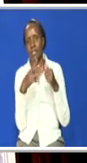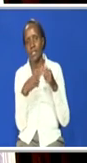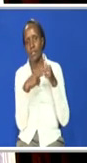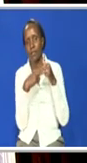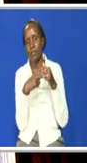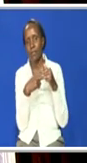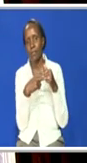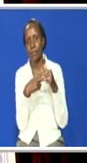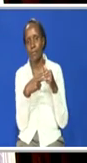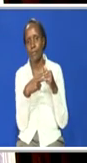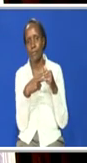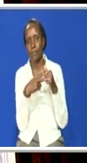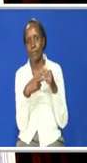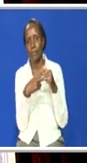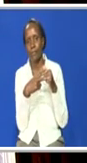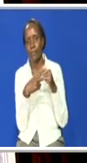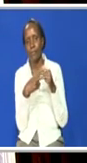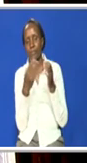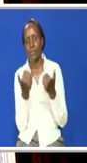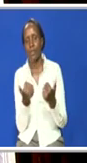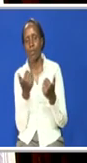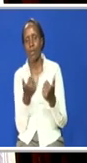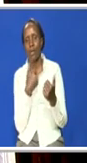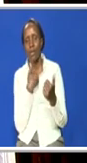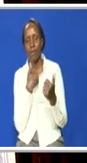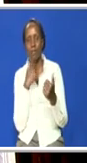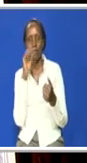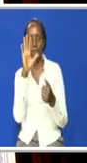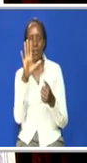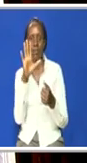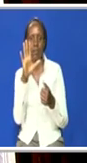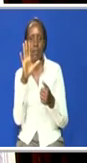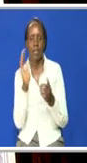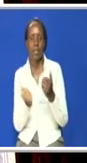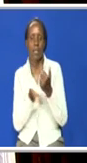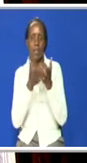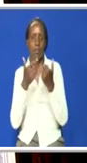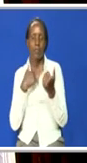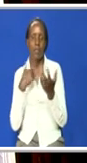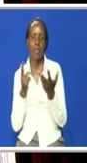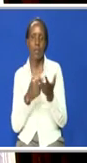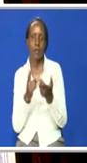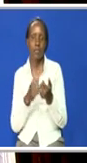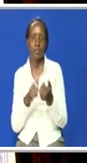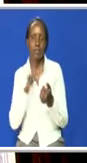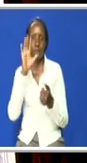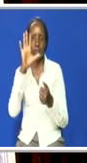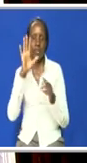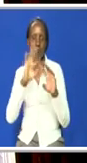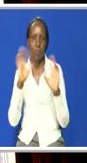1, 2, 3, 4, 5, 6, 7. Here I have 5. Help me count 5 balls.